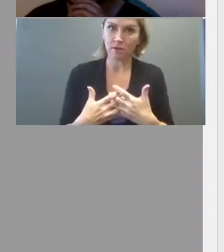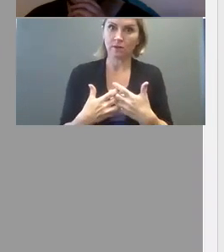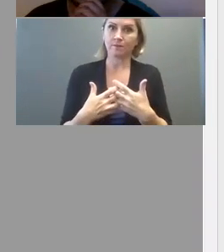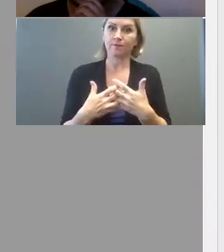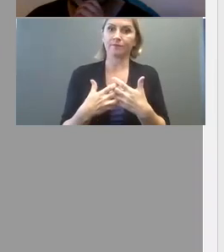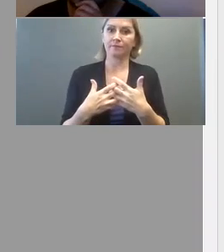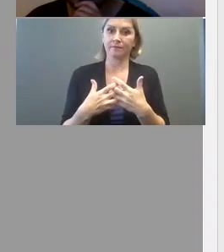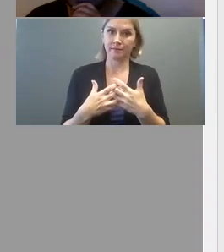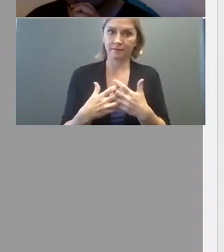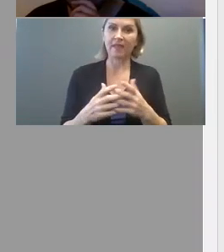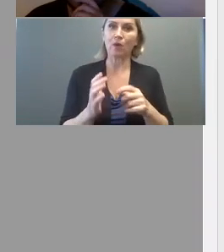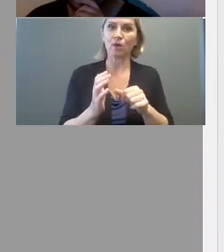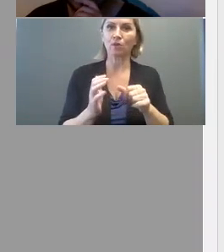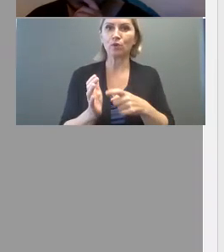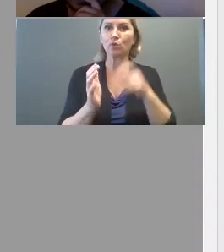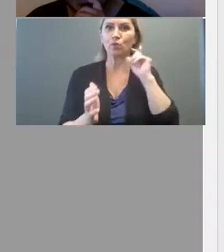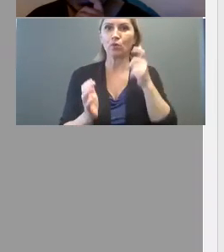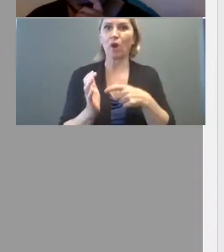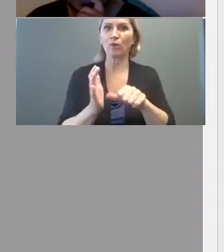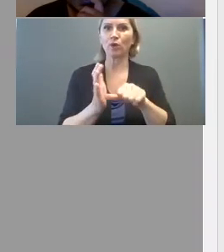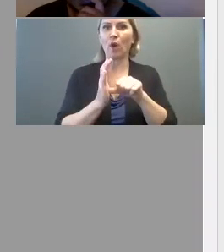requires a constant time complexity?